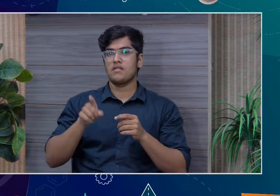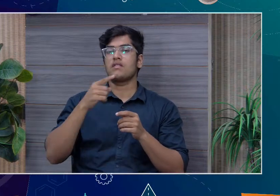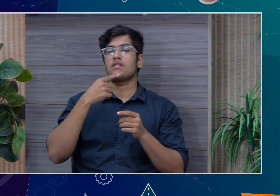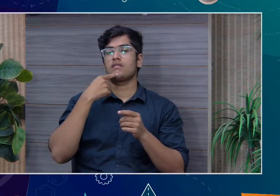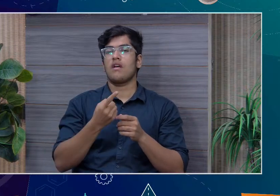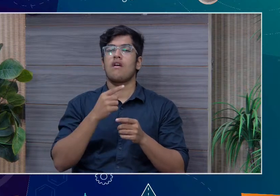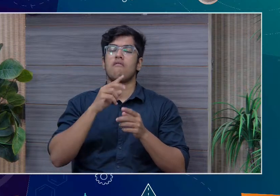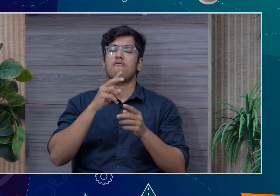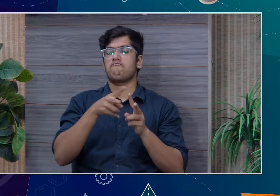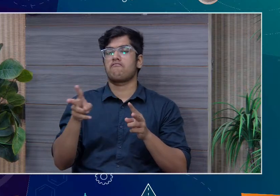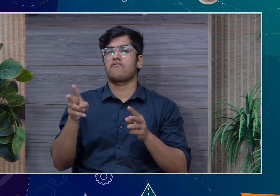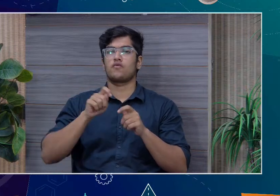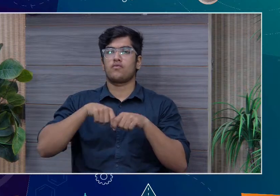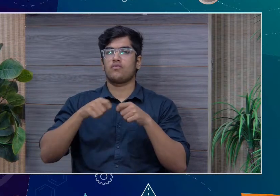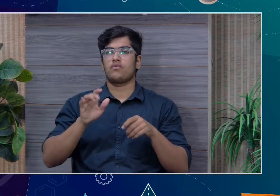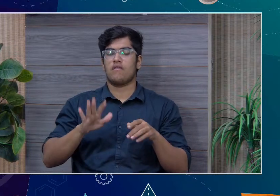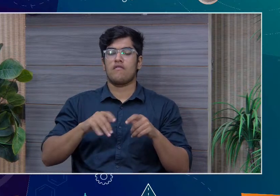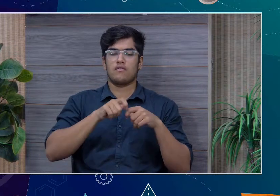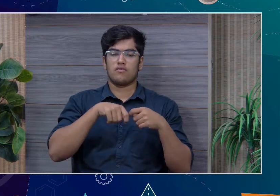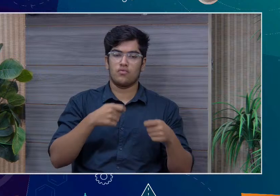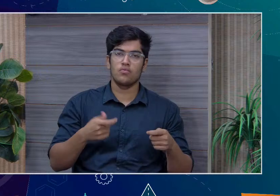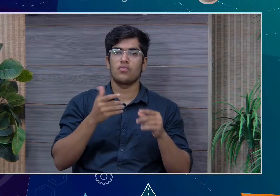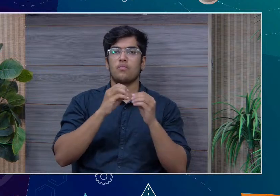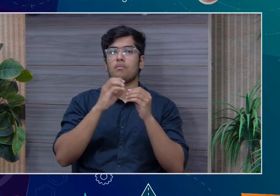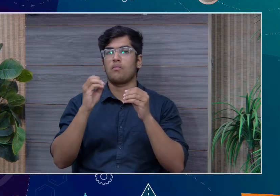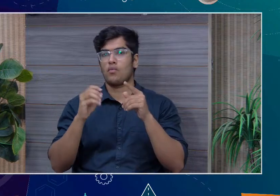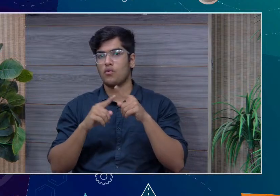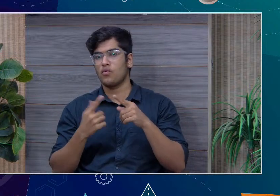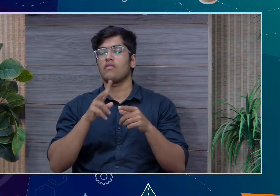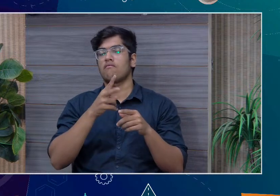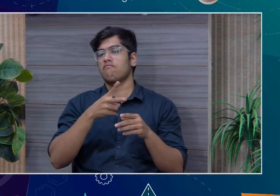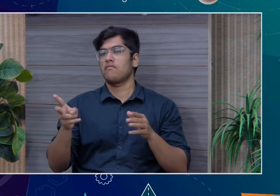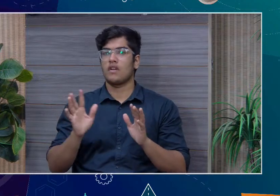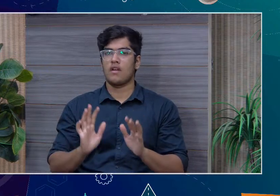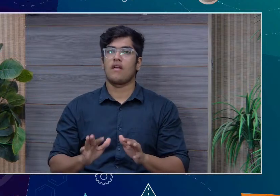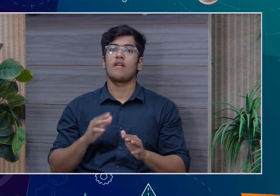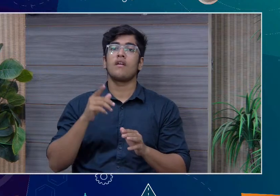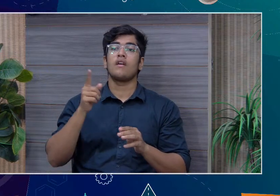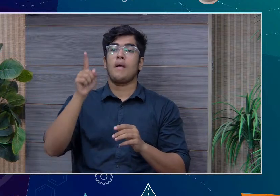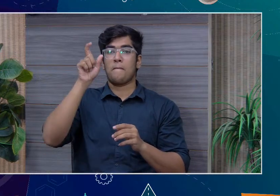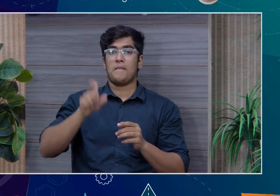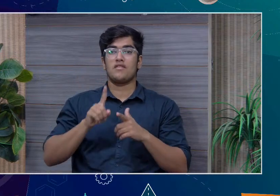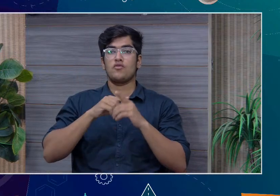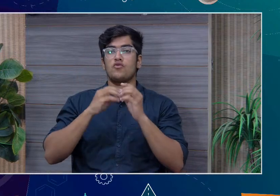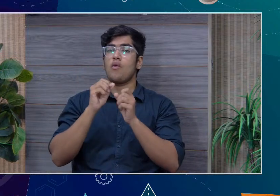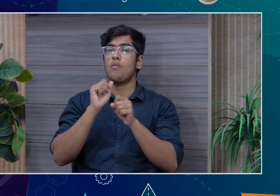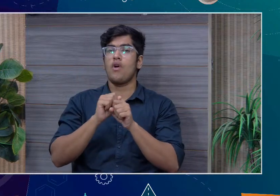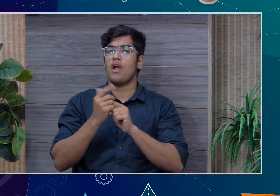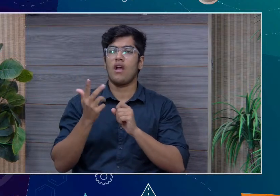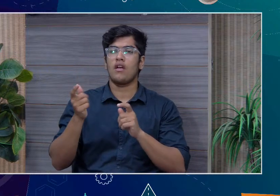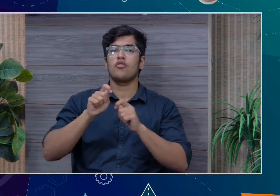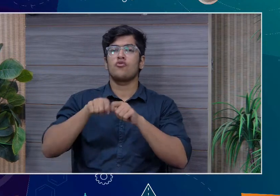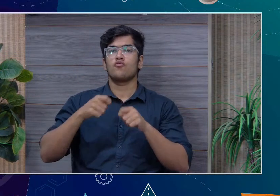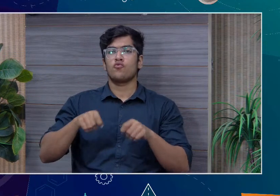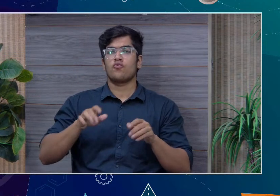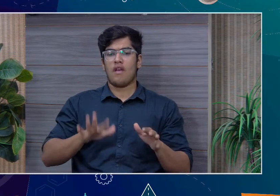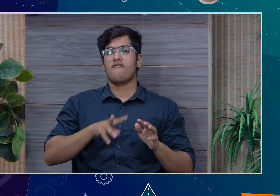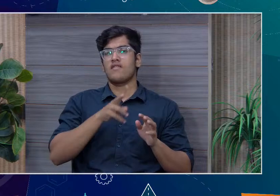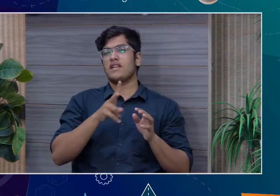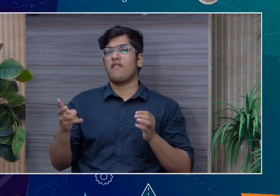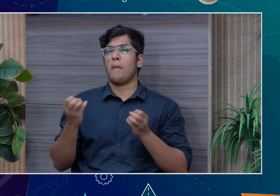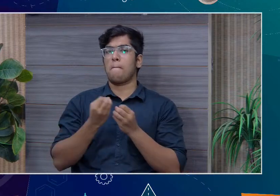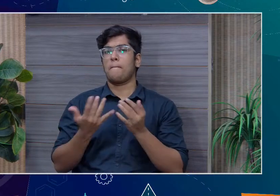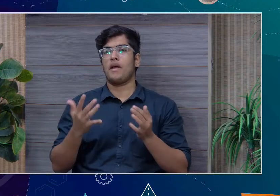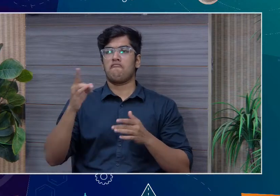of shoes. Okay. Because the author is in a profession that he wears a lot of shoes, and he has a fascination for